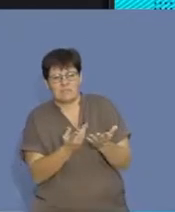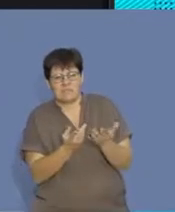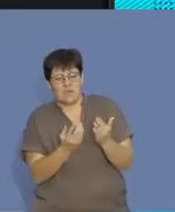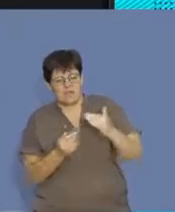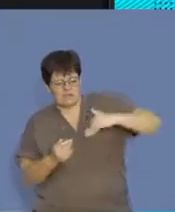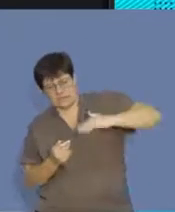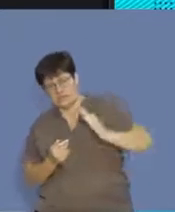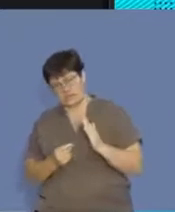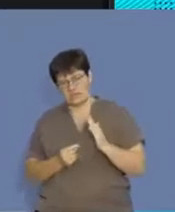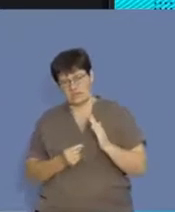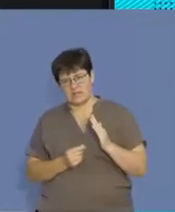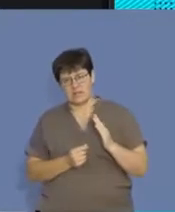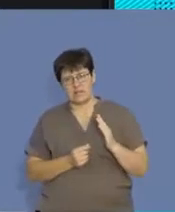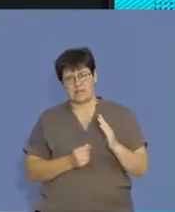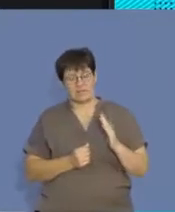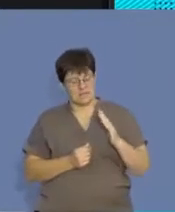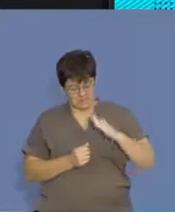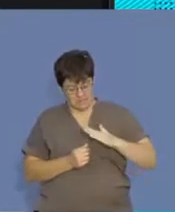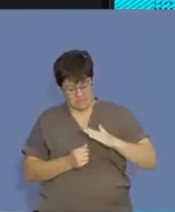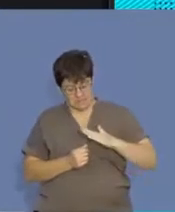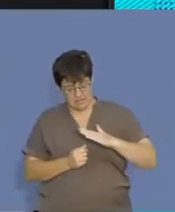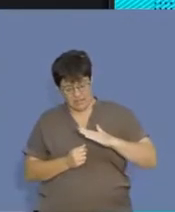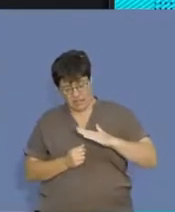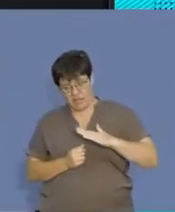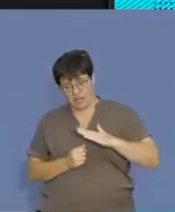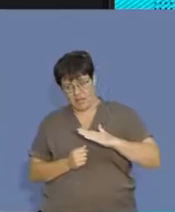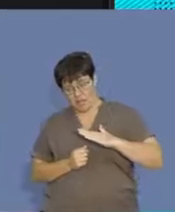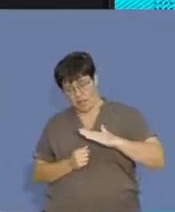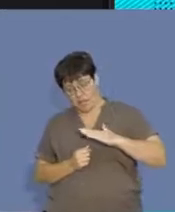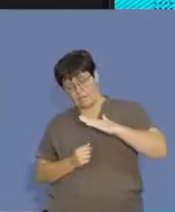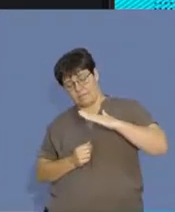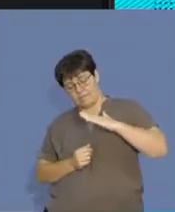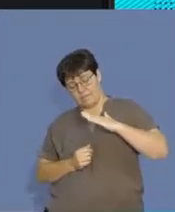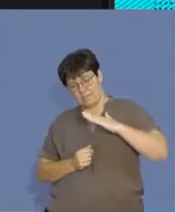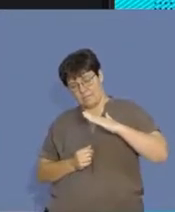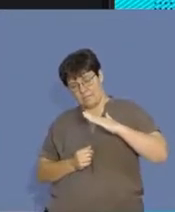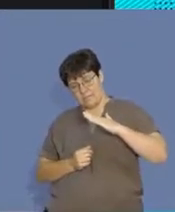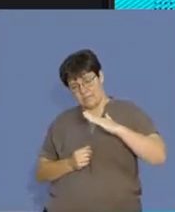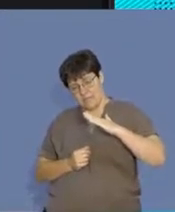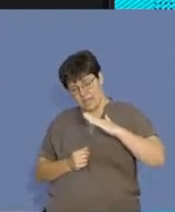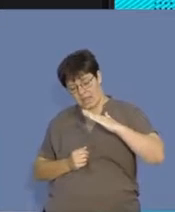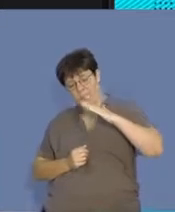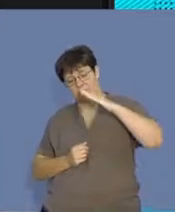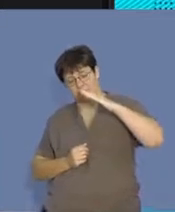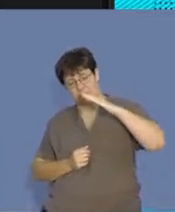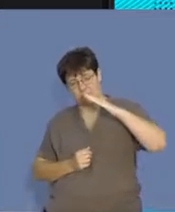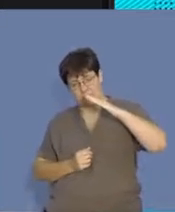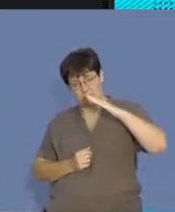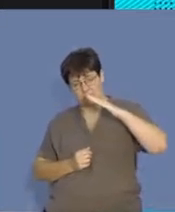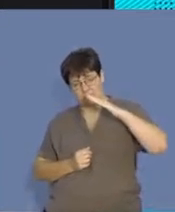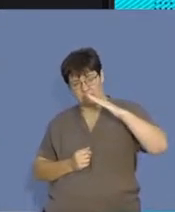don't tilt it or anything, no. As is, you just slide it 1 unit up, right? If I